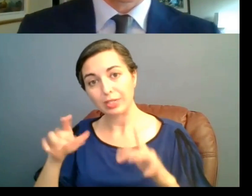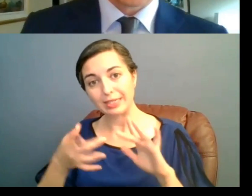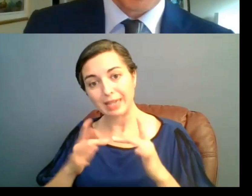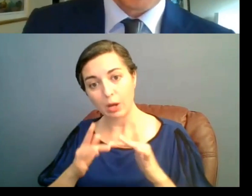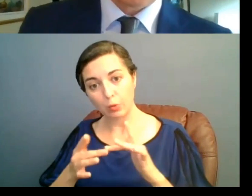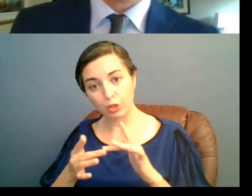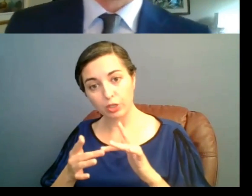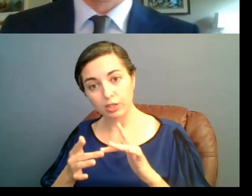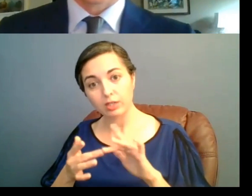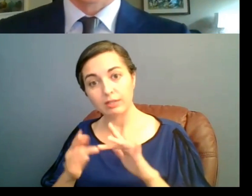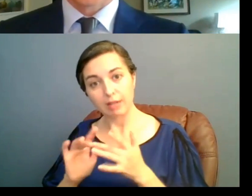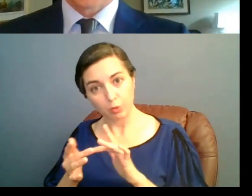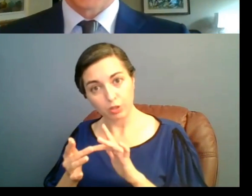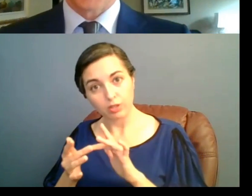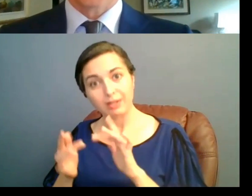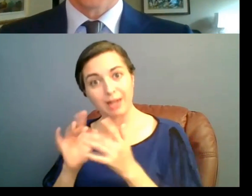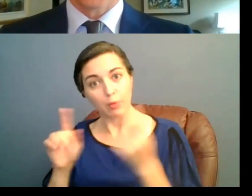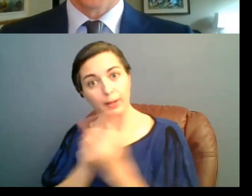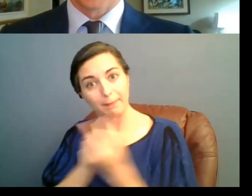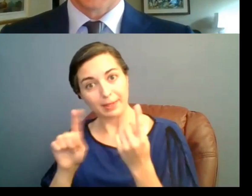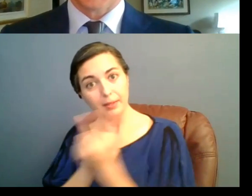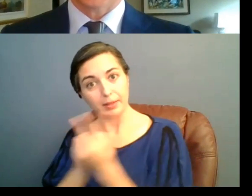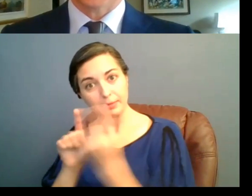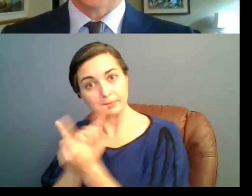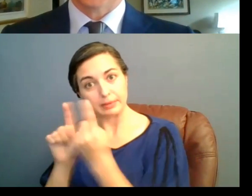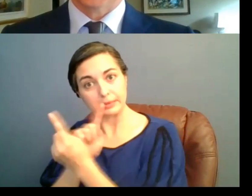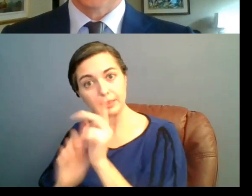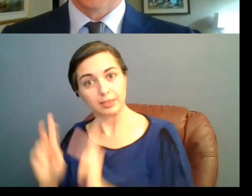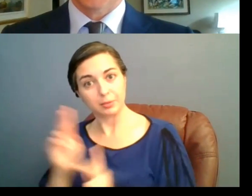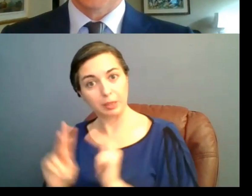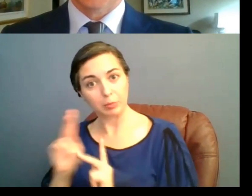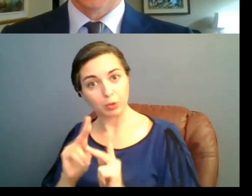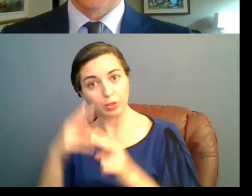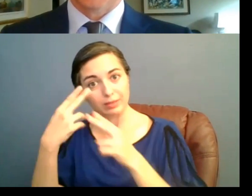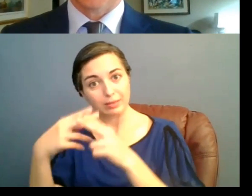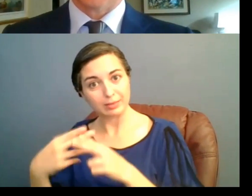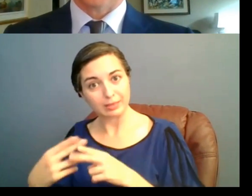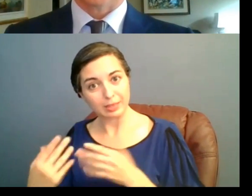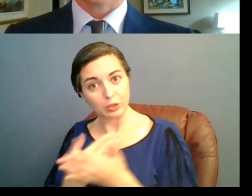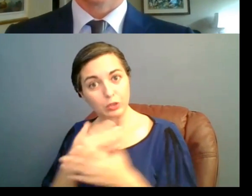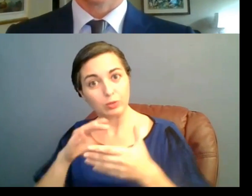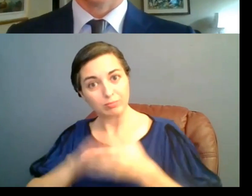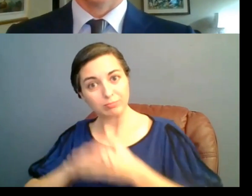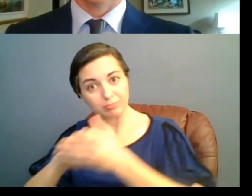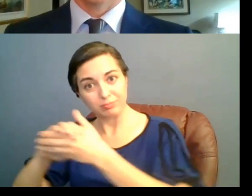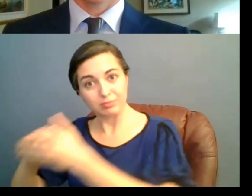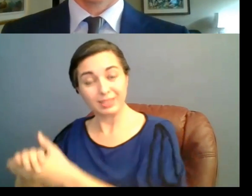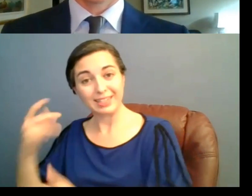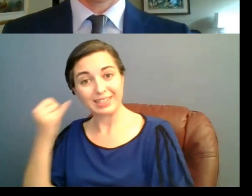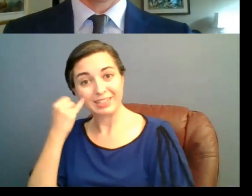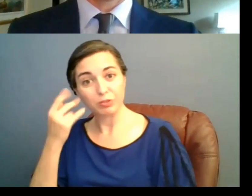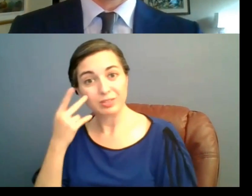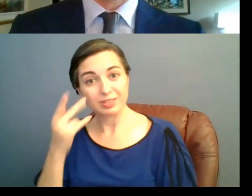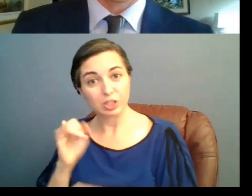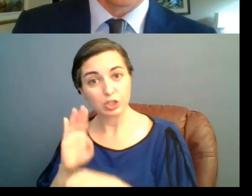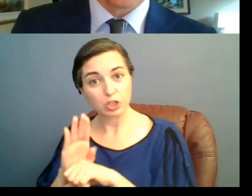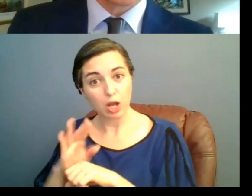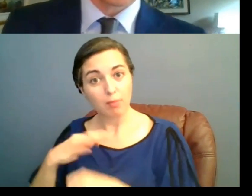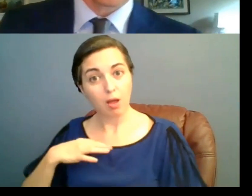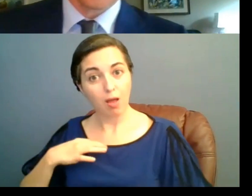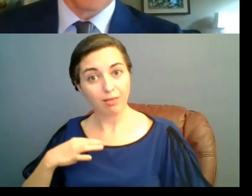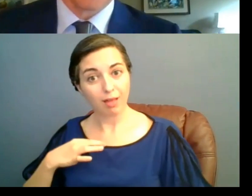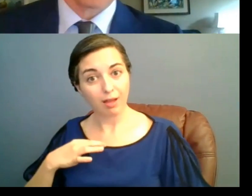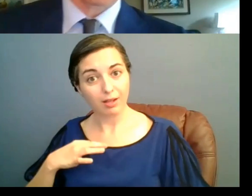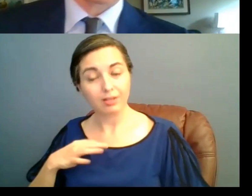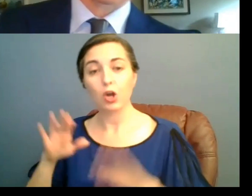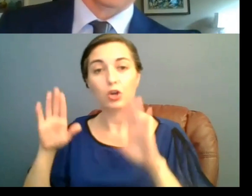need to network, and then you need to network some more. So if you see a job on Teamwork Online, great, apply for it. But guess what? 300 other people applied because